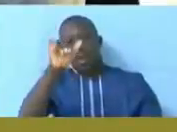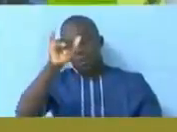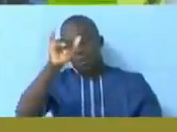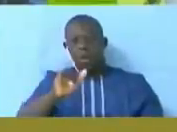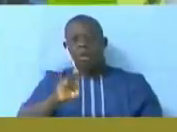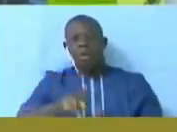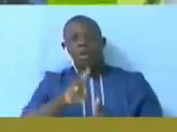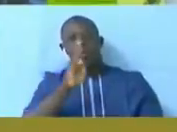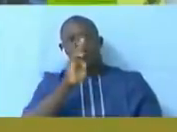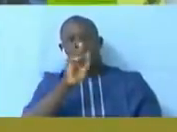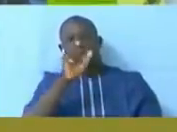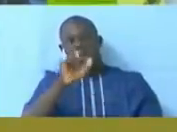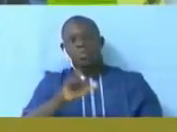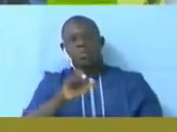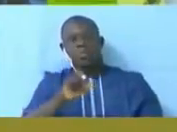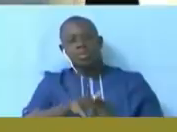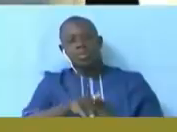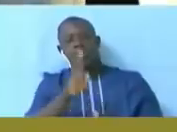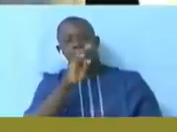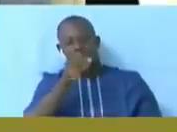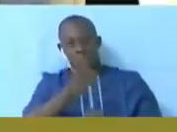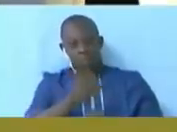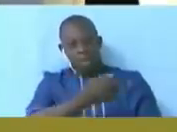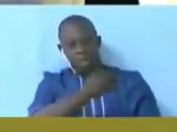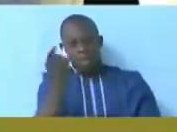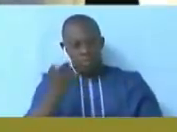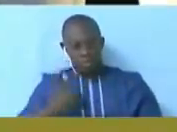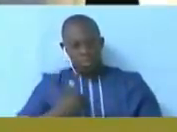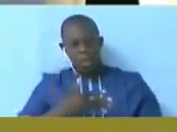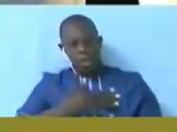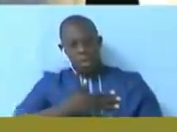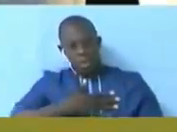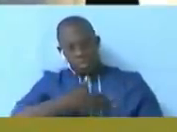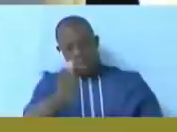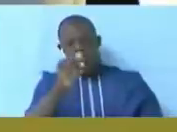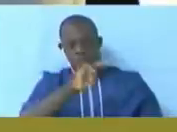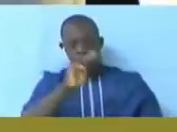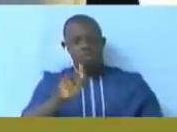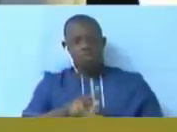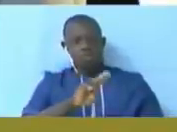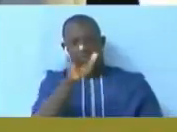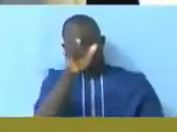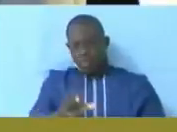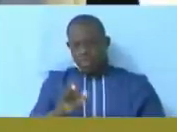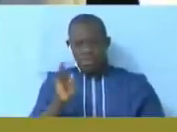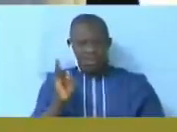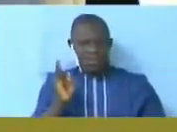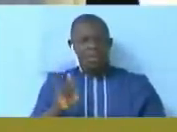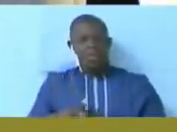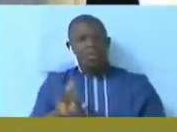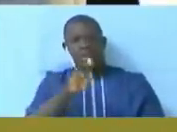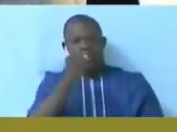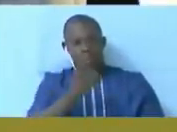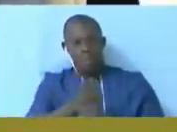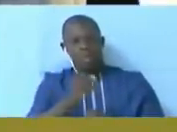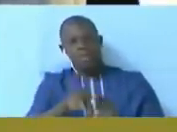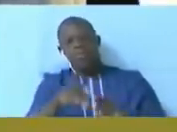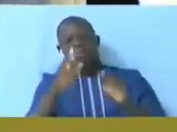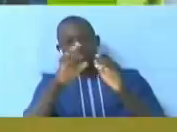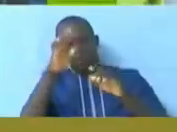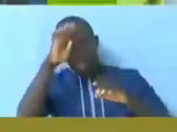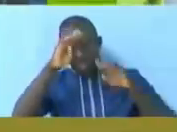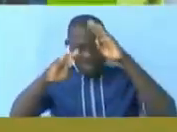They are the ones who make them brave. So don't give him any praises about being